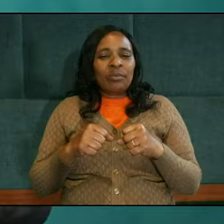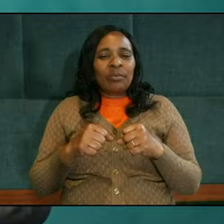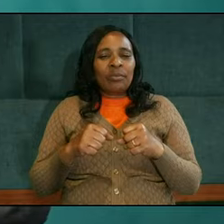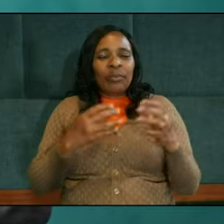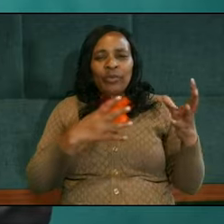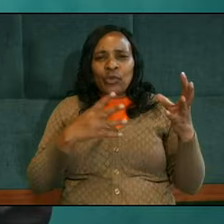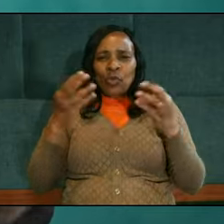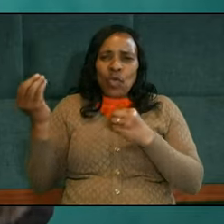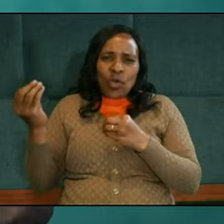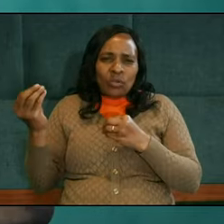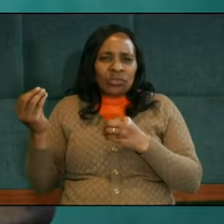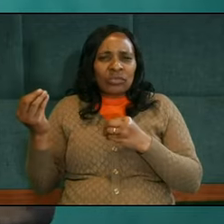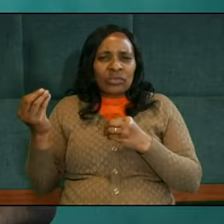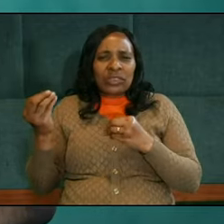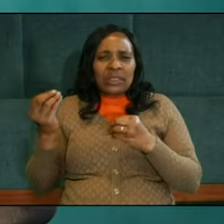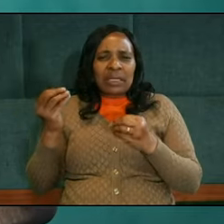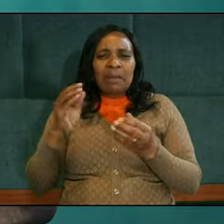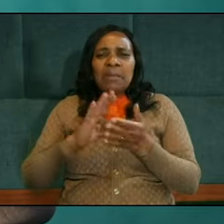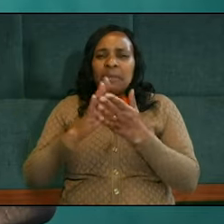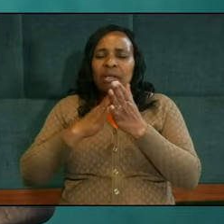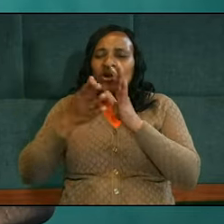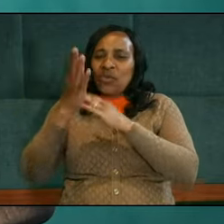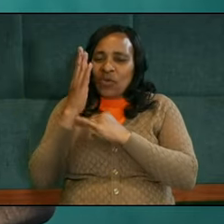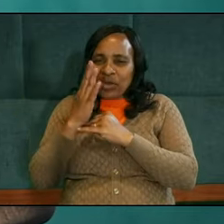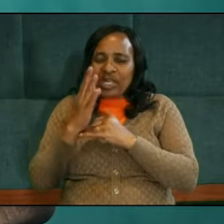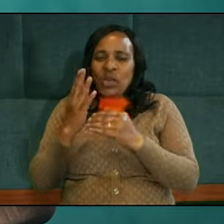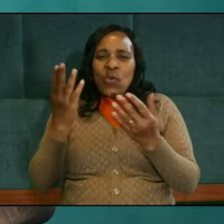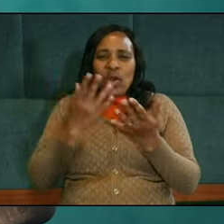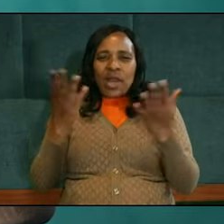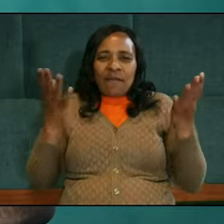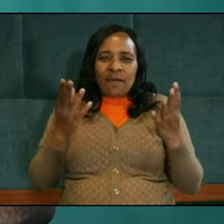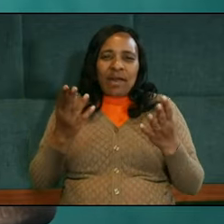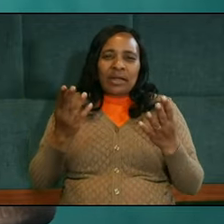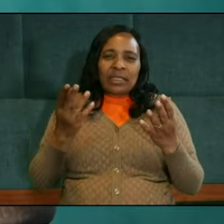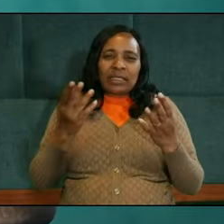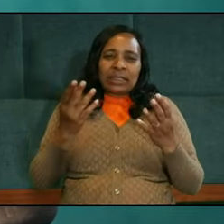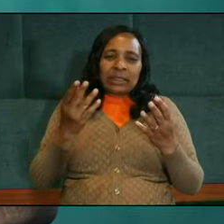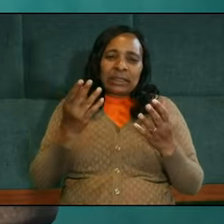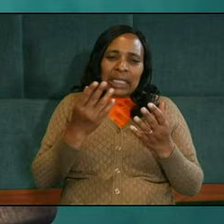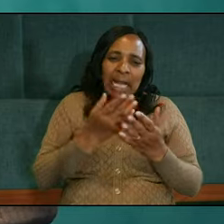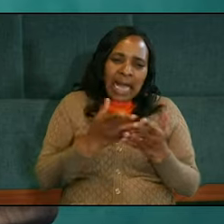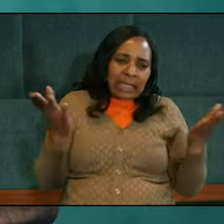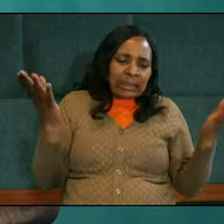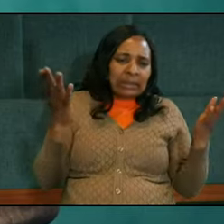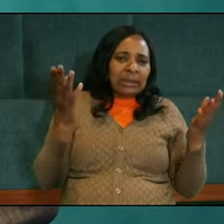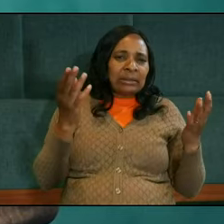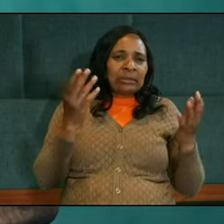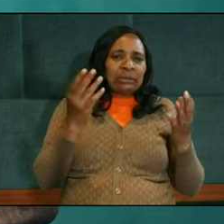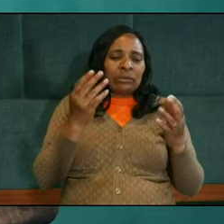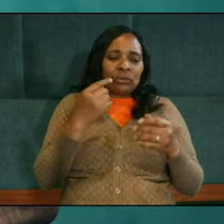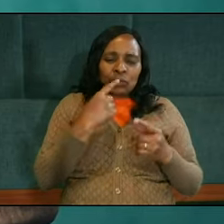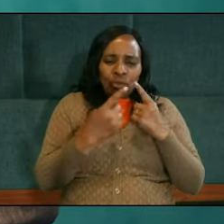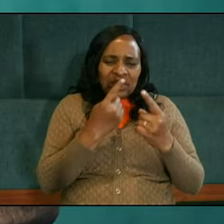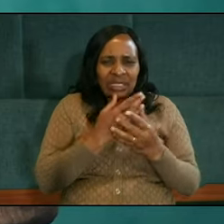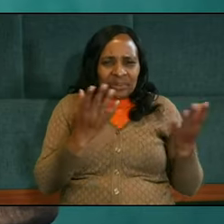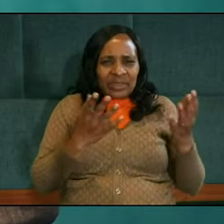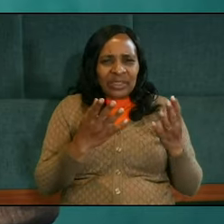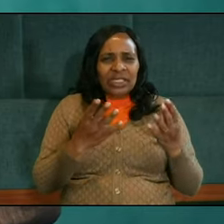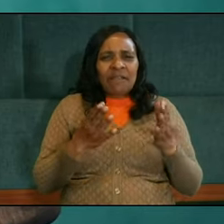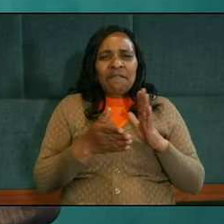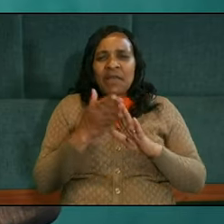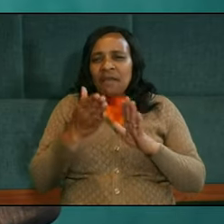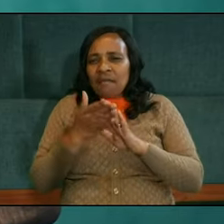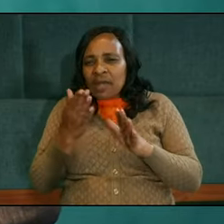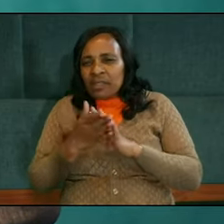he would go ahead and praise God and do all that. And whenever he was at wrong, or whenever someone told him he was at fault, mm-hmm. he was very quick